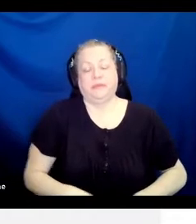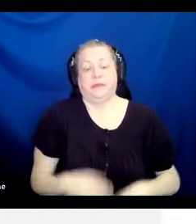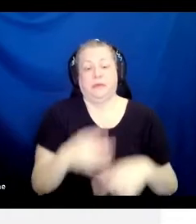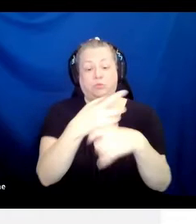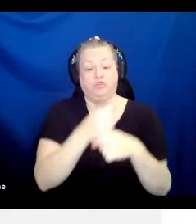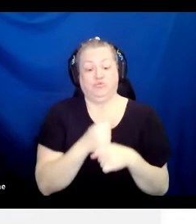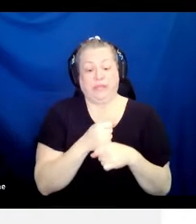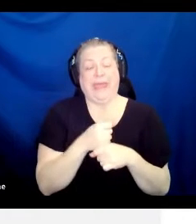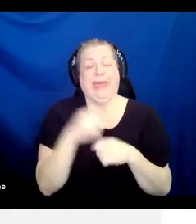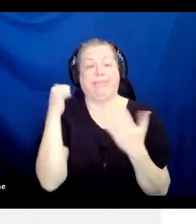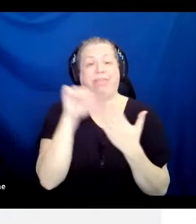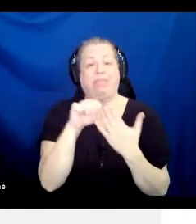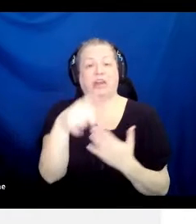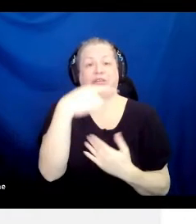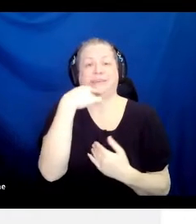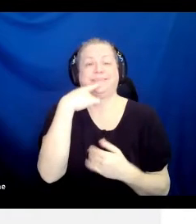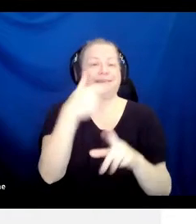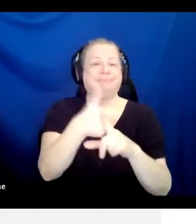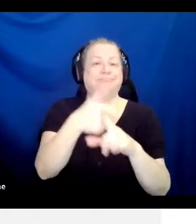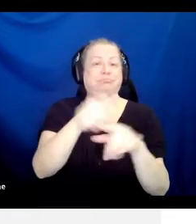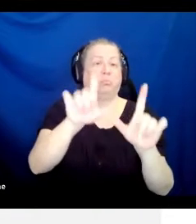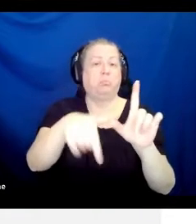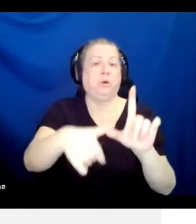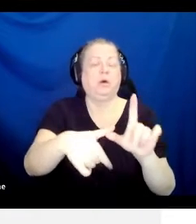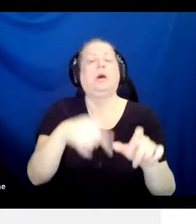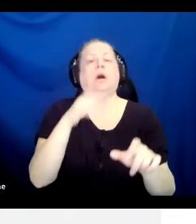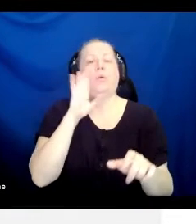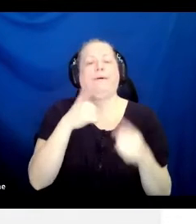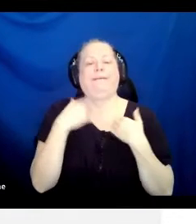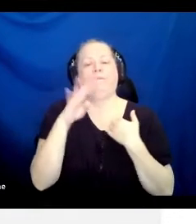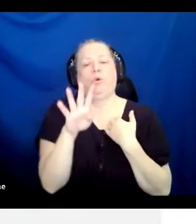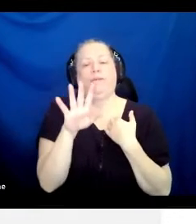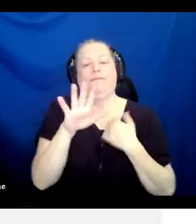a termination notice before their MassHealth benefits stop.